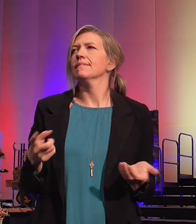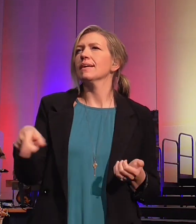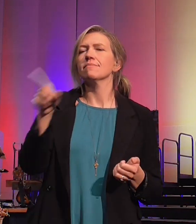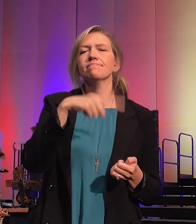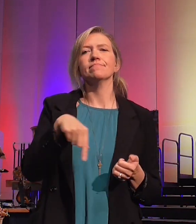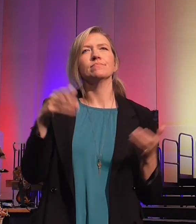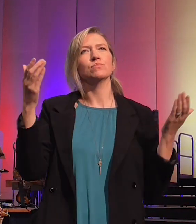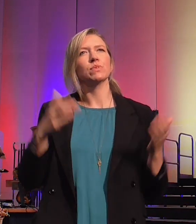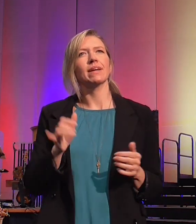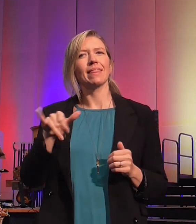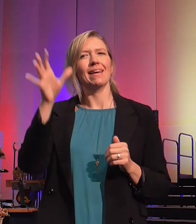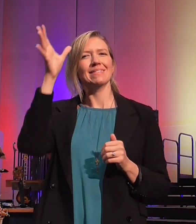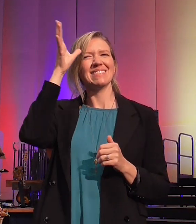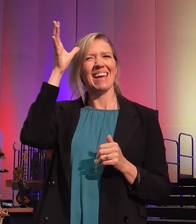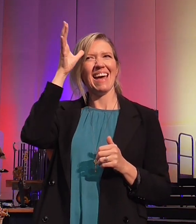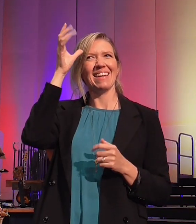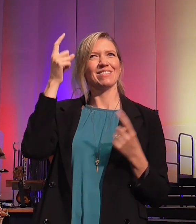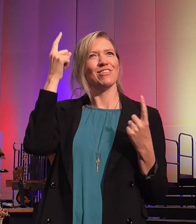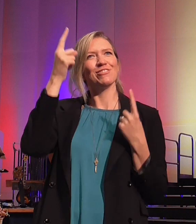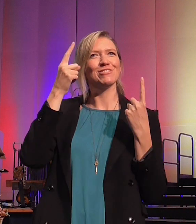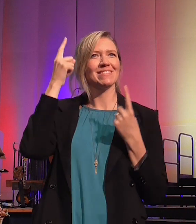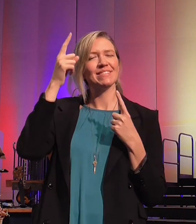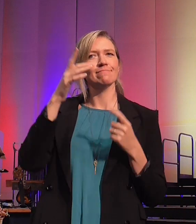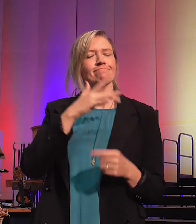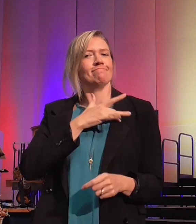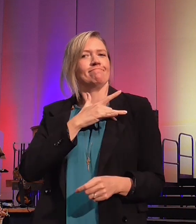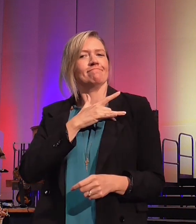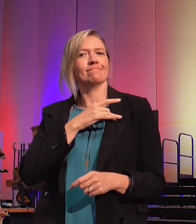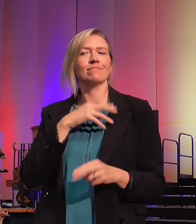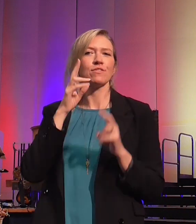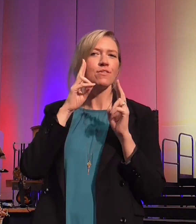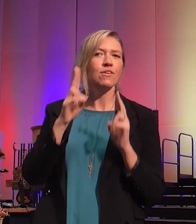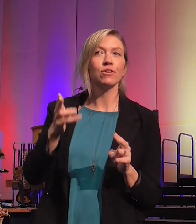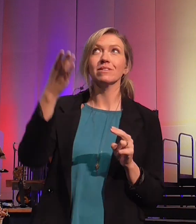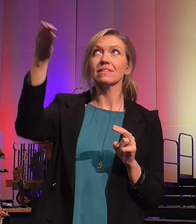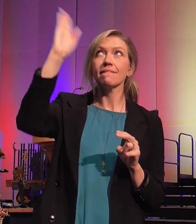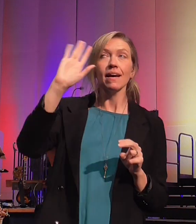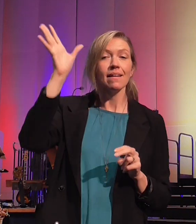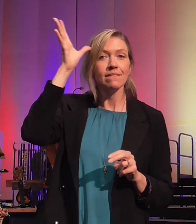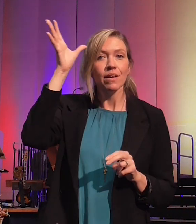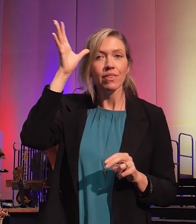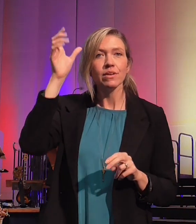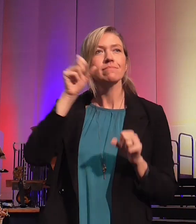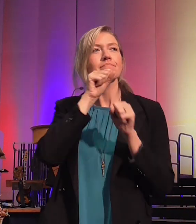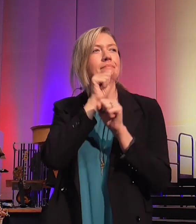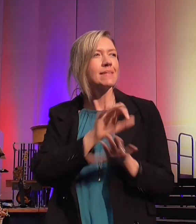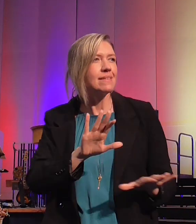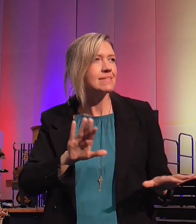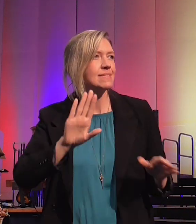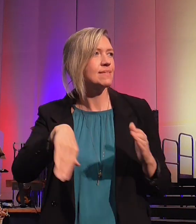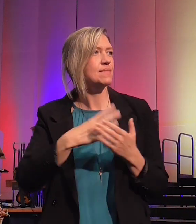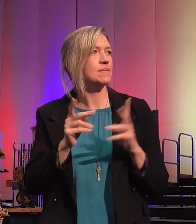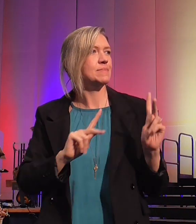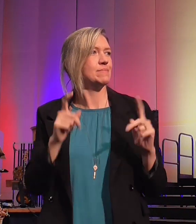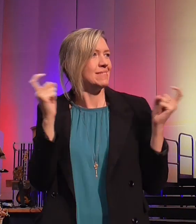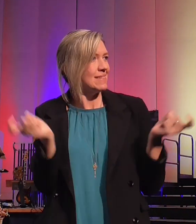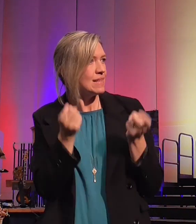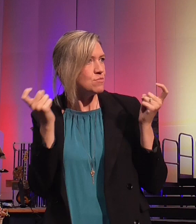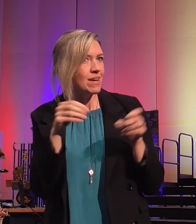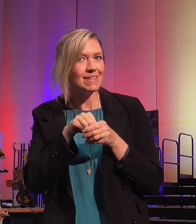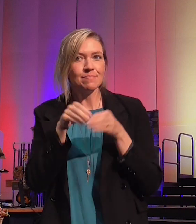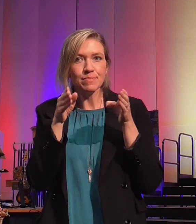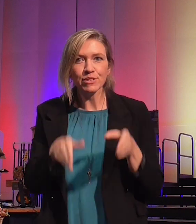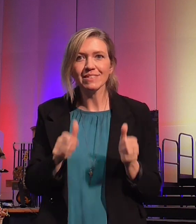to bring that dad consciousness to heart, that honoring of Divine Father. We bless all those who get to celebrate in